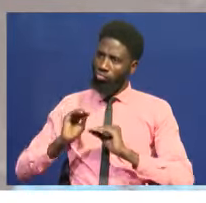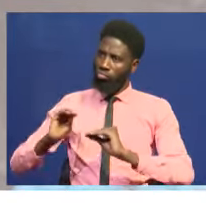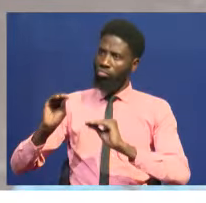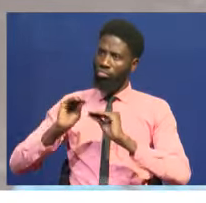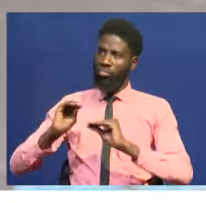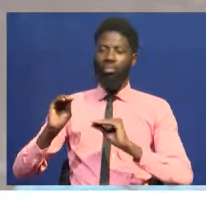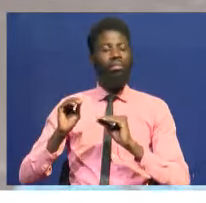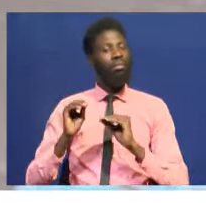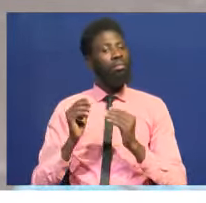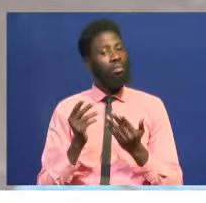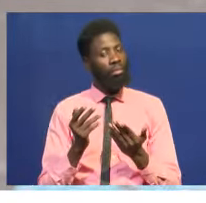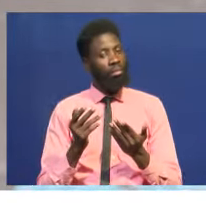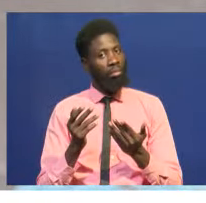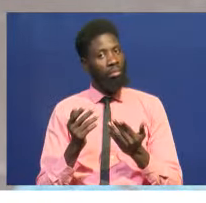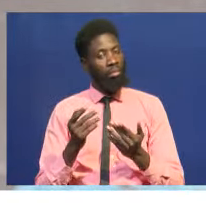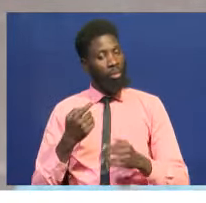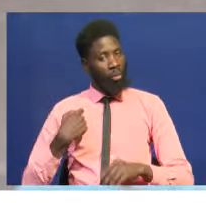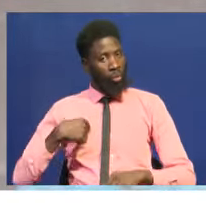we can